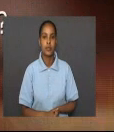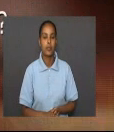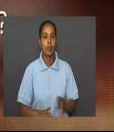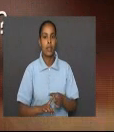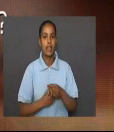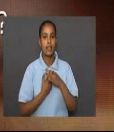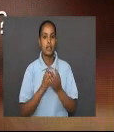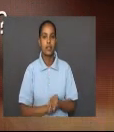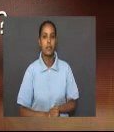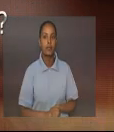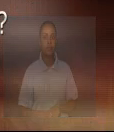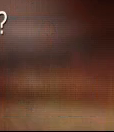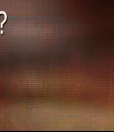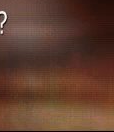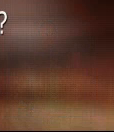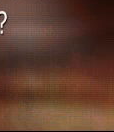Begin.